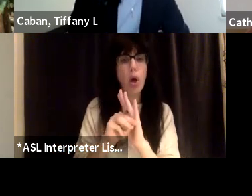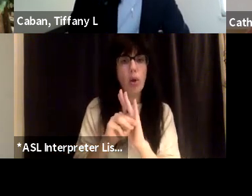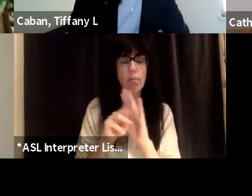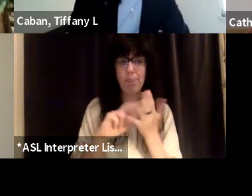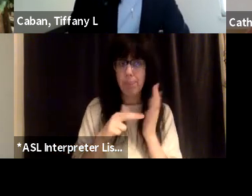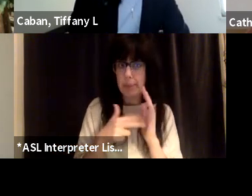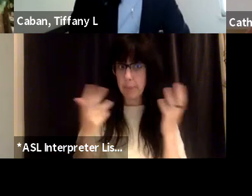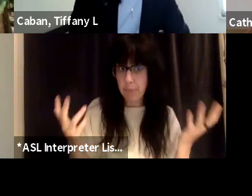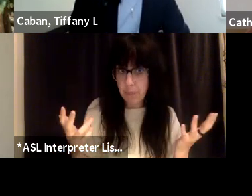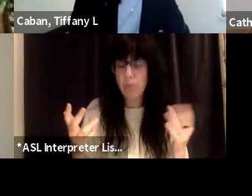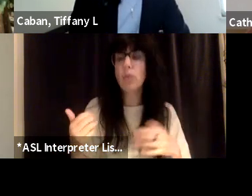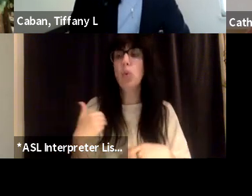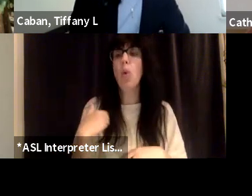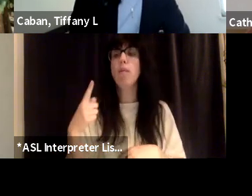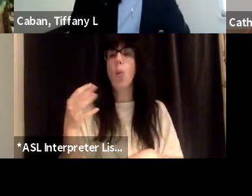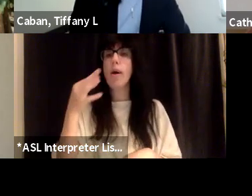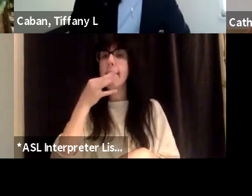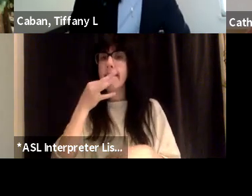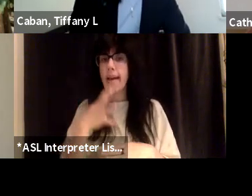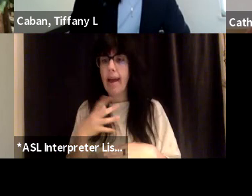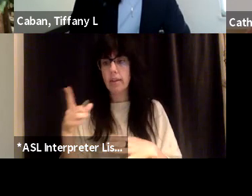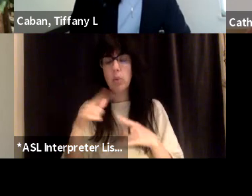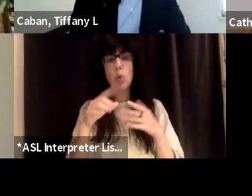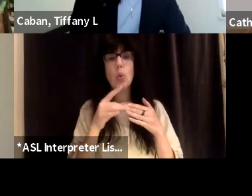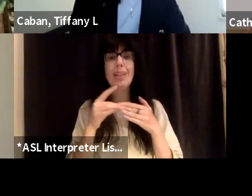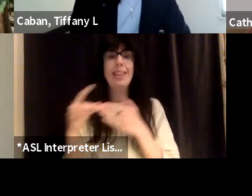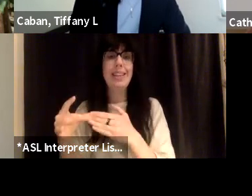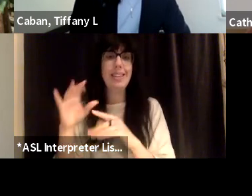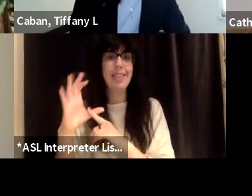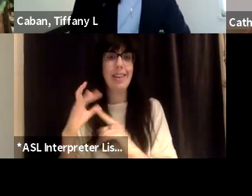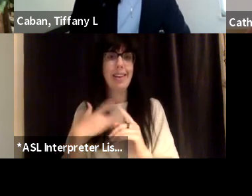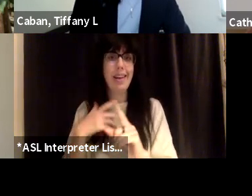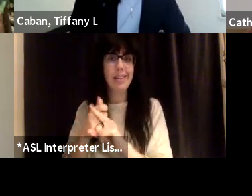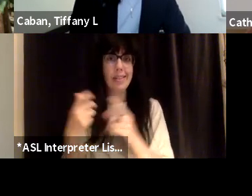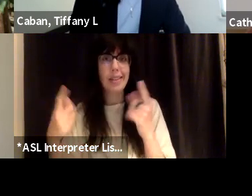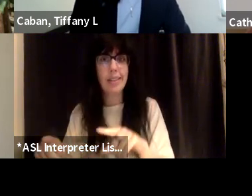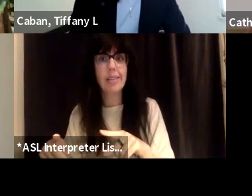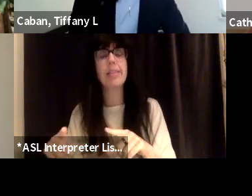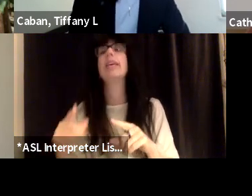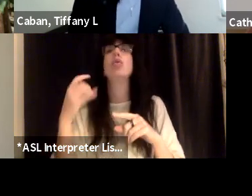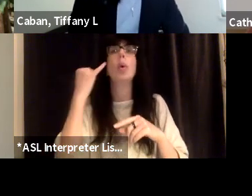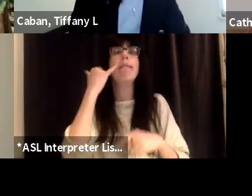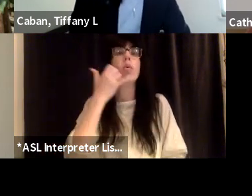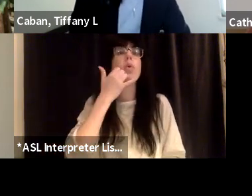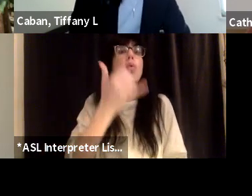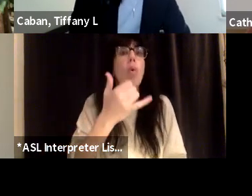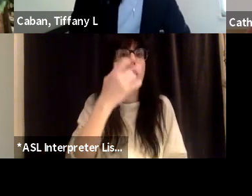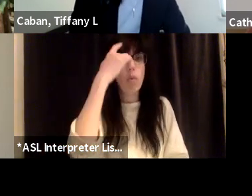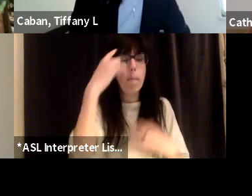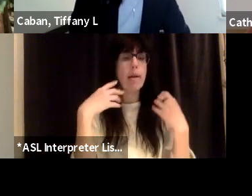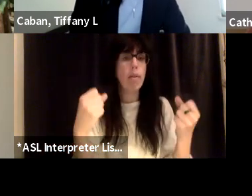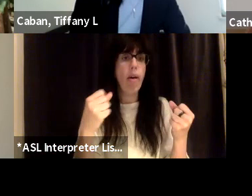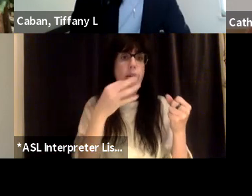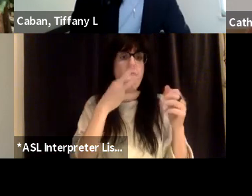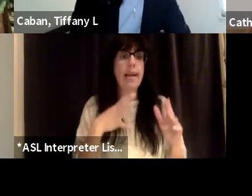is you have an expert that leads the case incident. So for instance, if there's a call for a mental health incident, that expert is there with